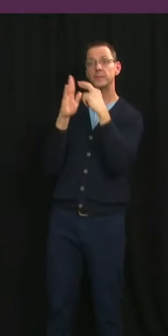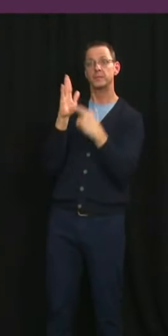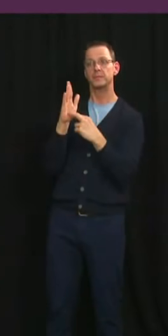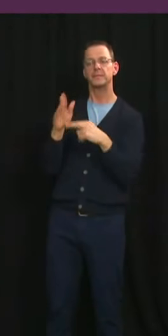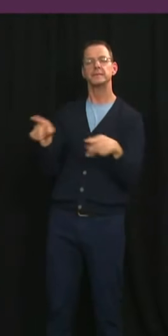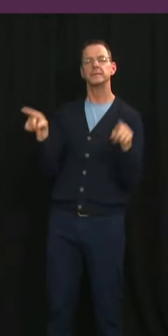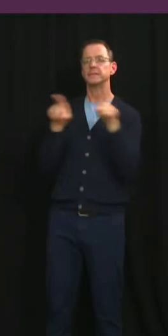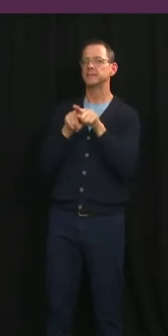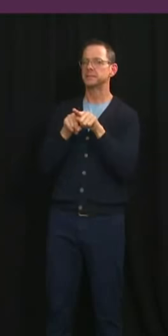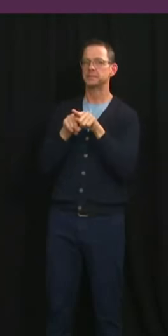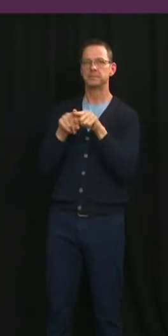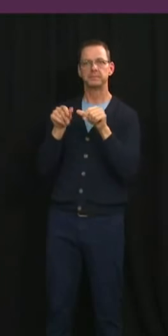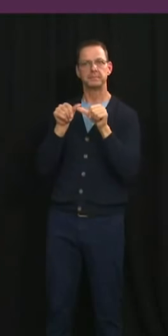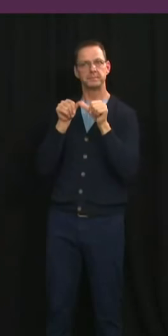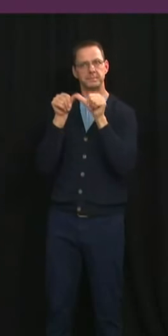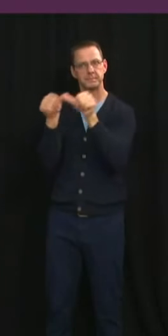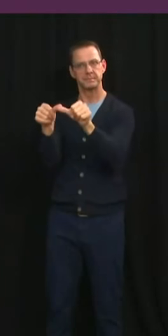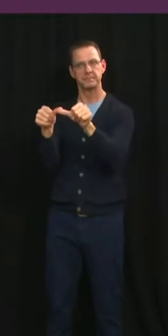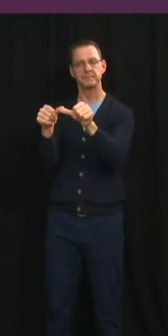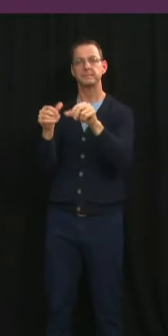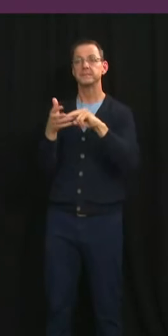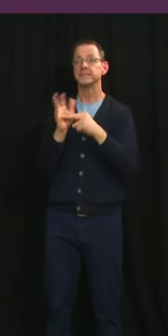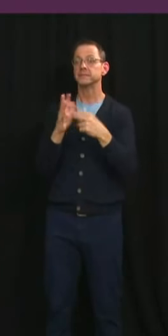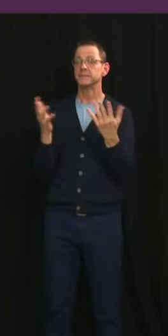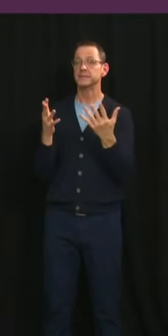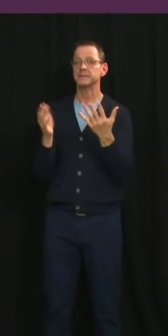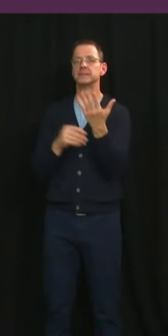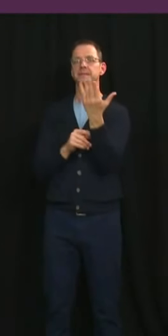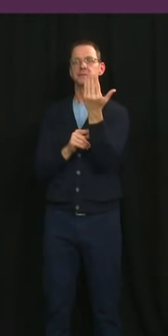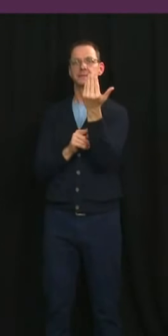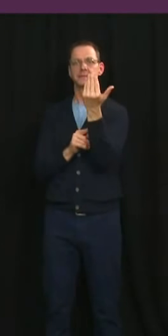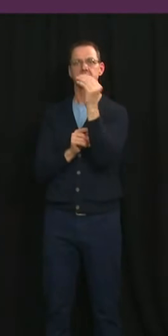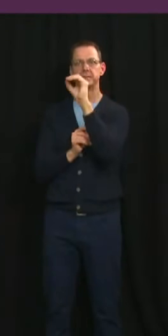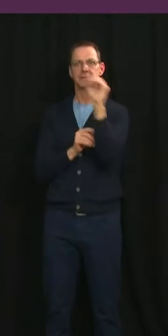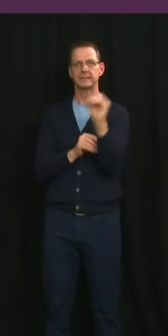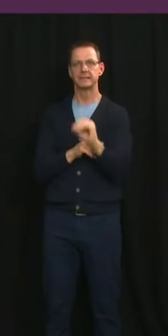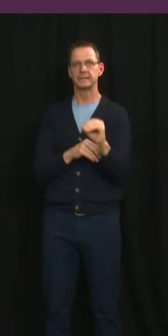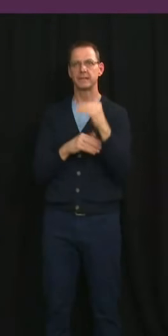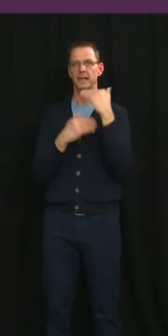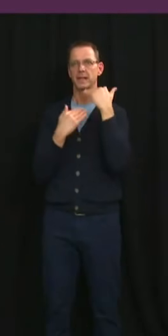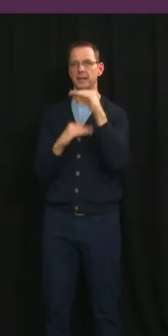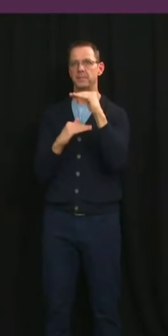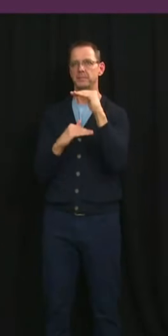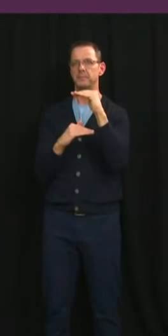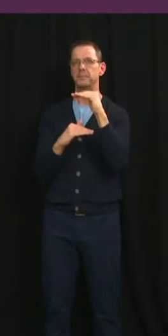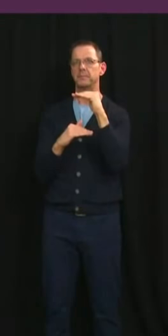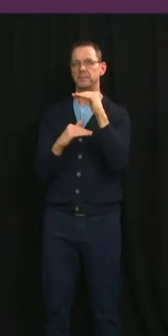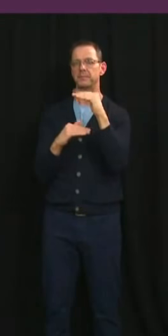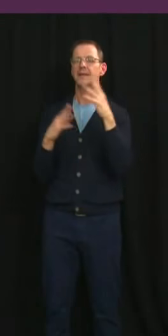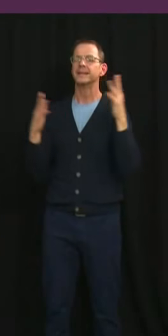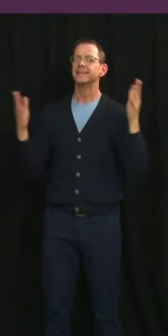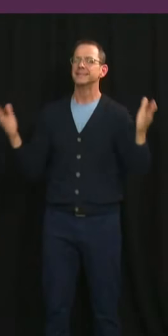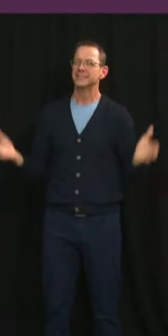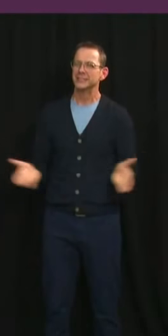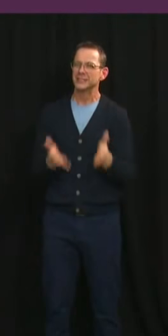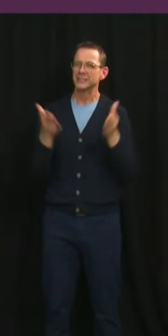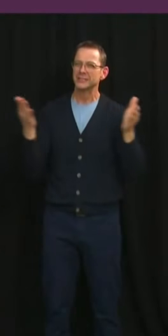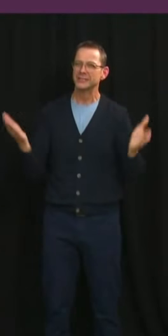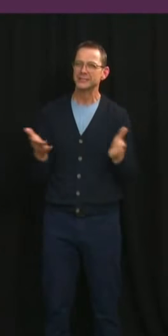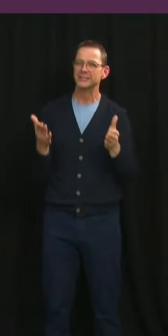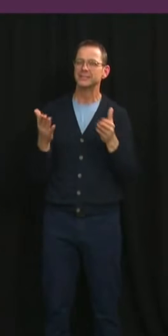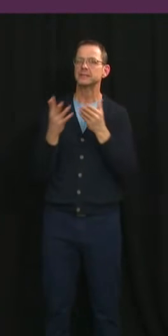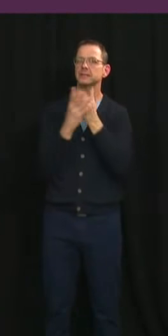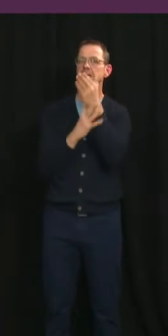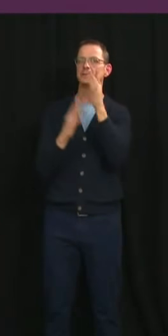households. We continue to strongly encourage the use of online services. There are also no changes